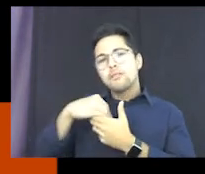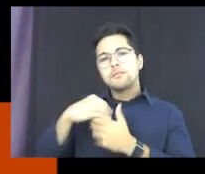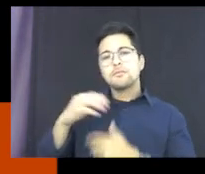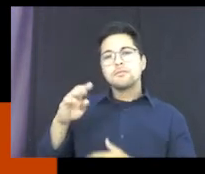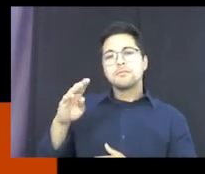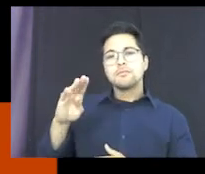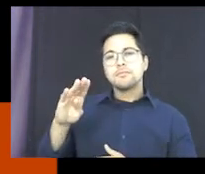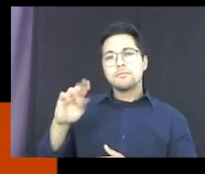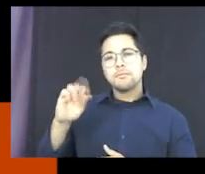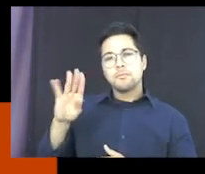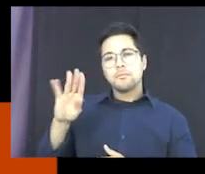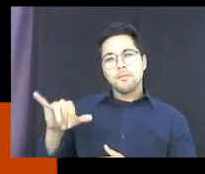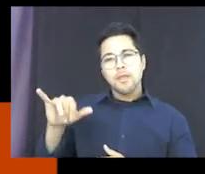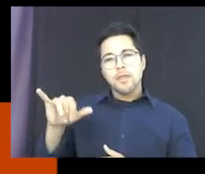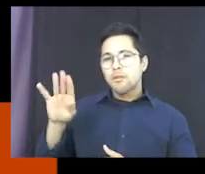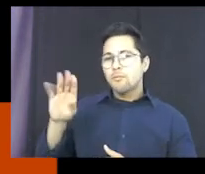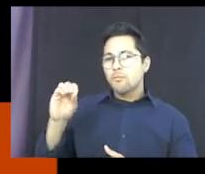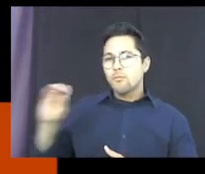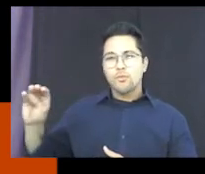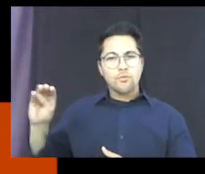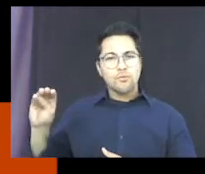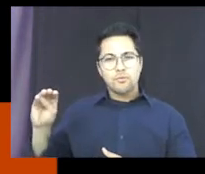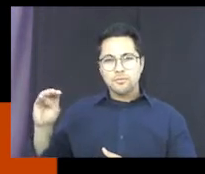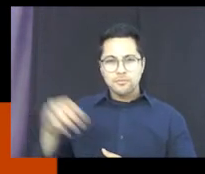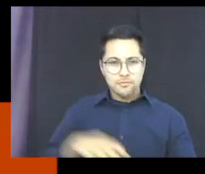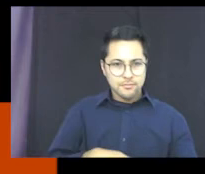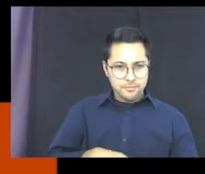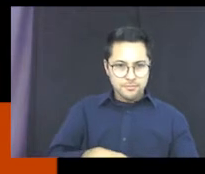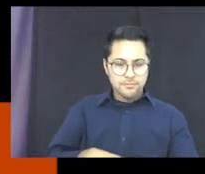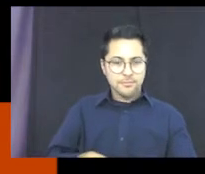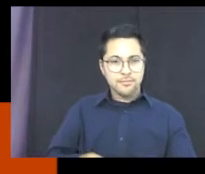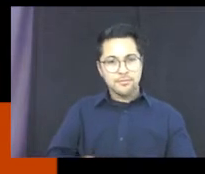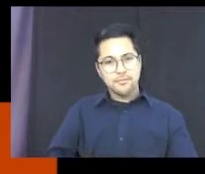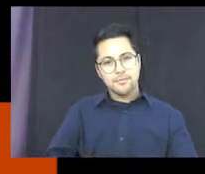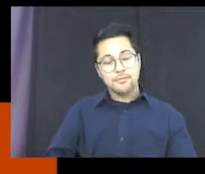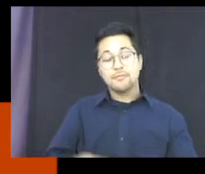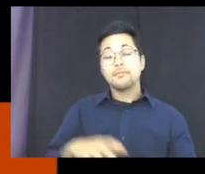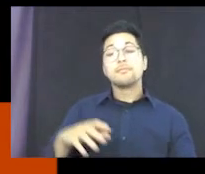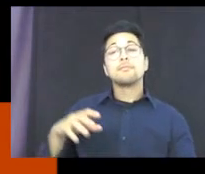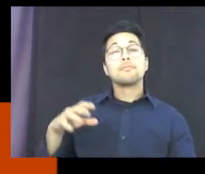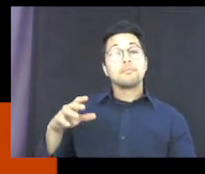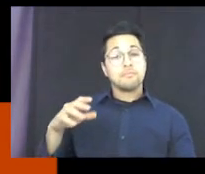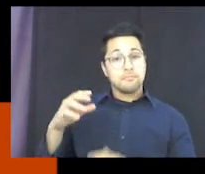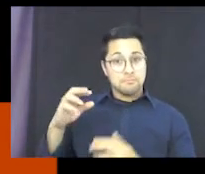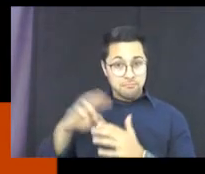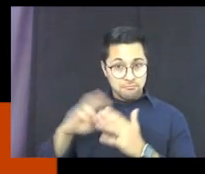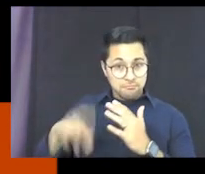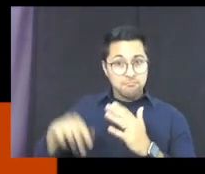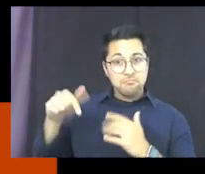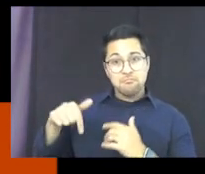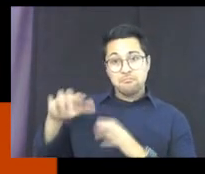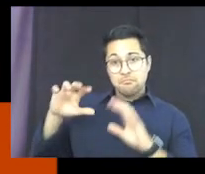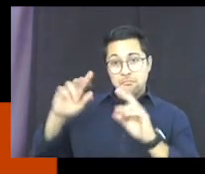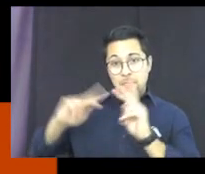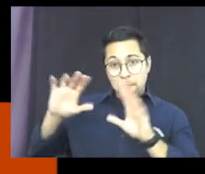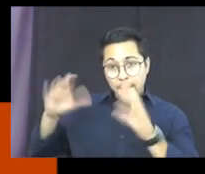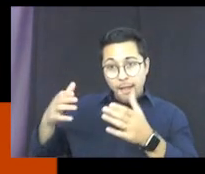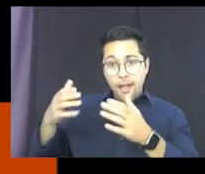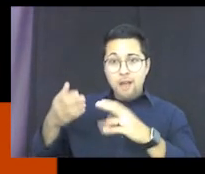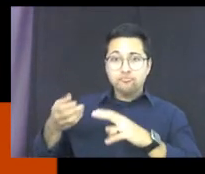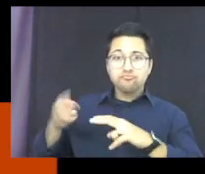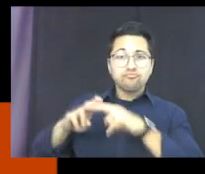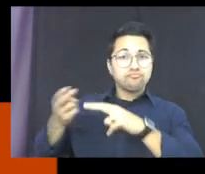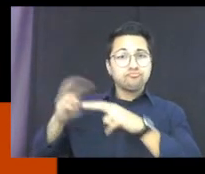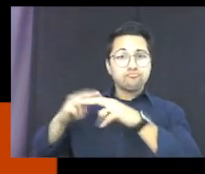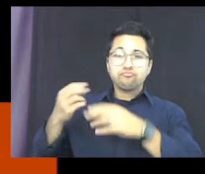boom, regardless of its cause. As a consequence of this population growth,